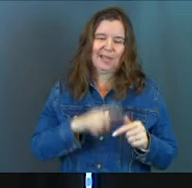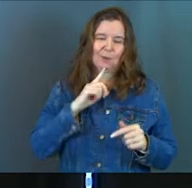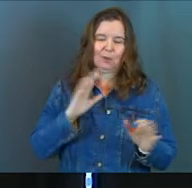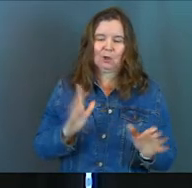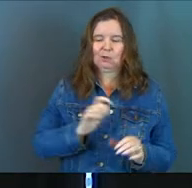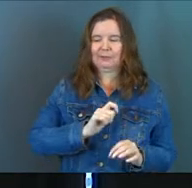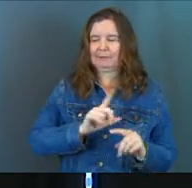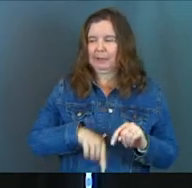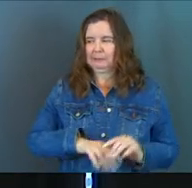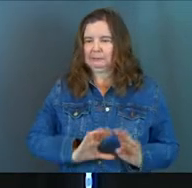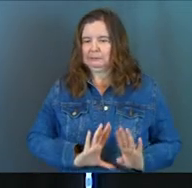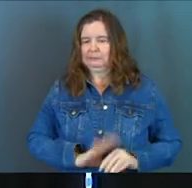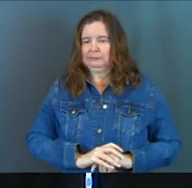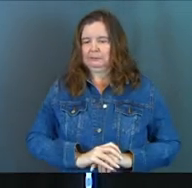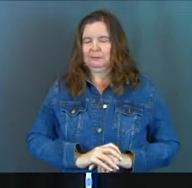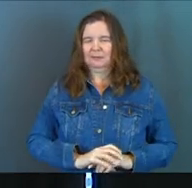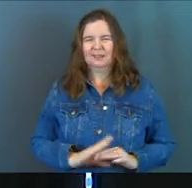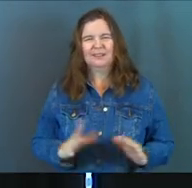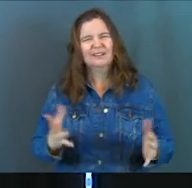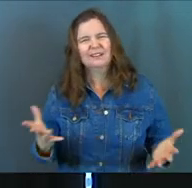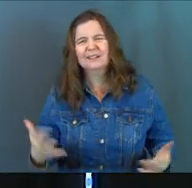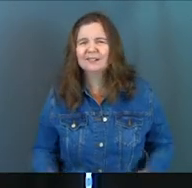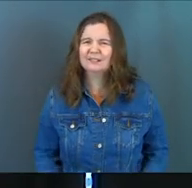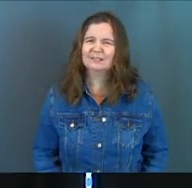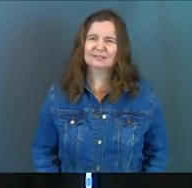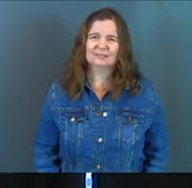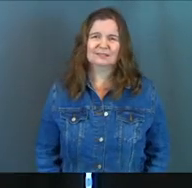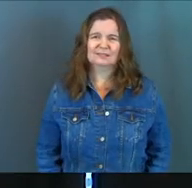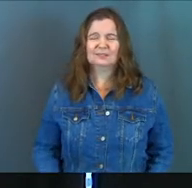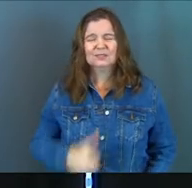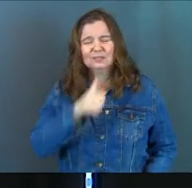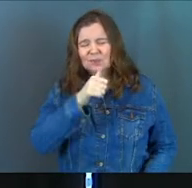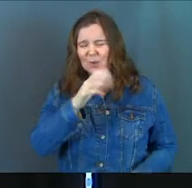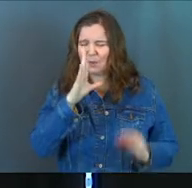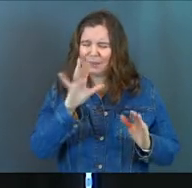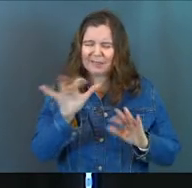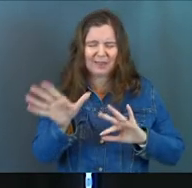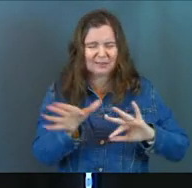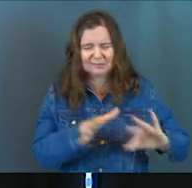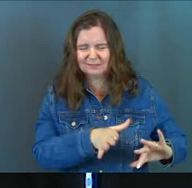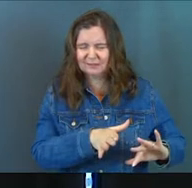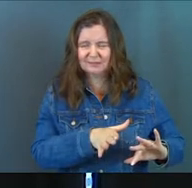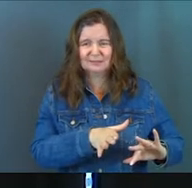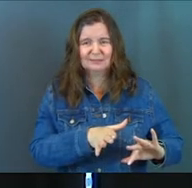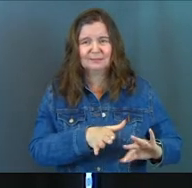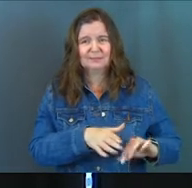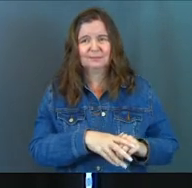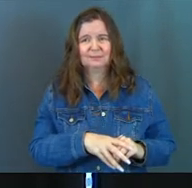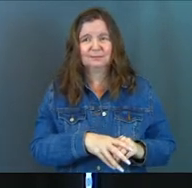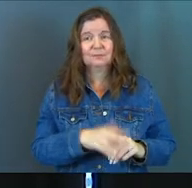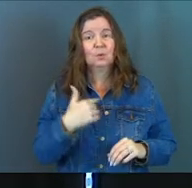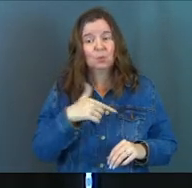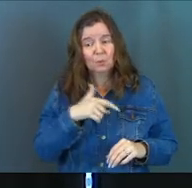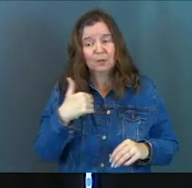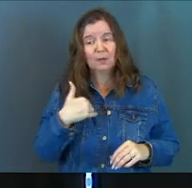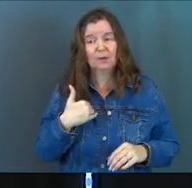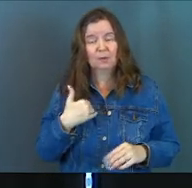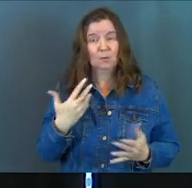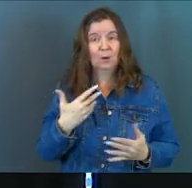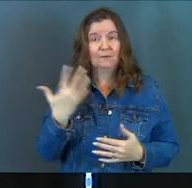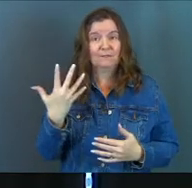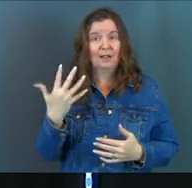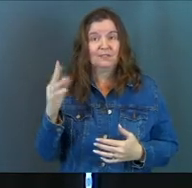really encourage ourselves. Oh, don't listen to that voice. Like, we got,